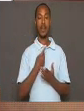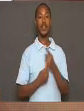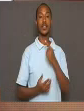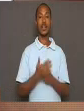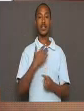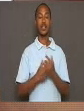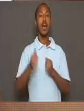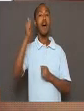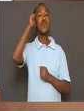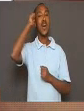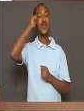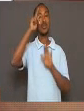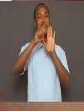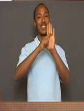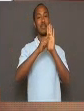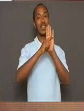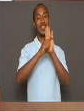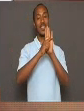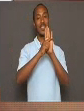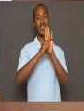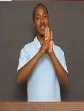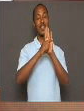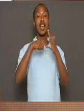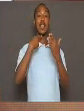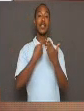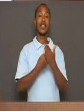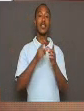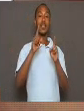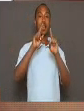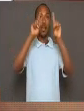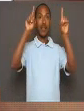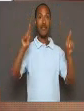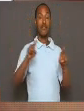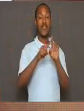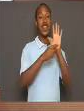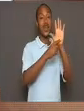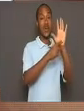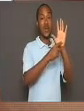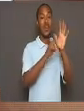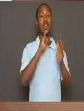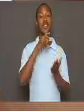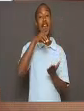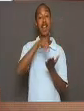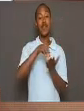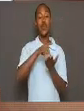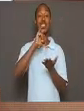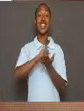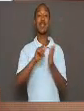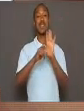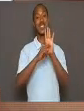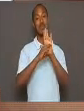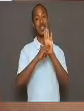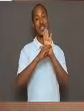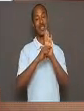We discussed Avogadro's principle. This video is a review of